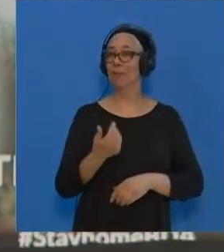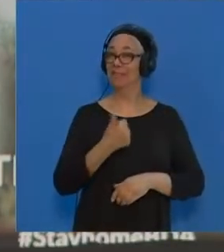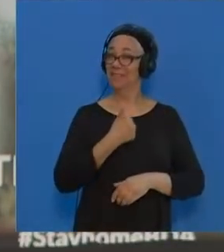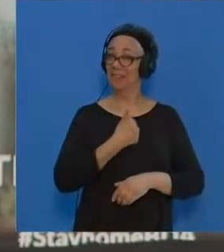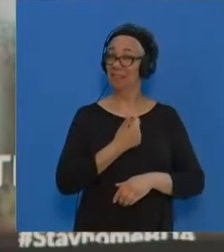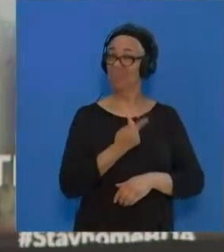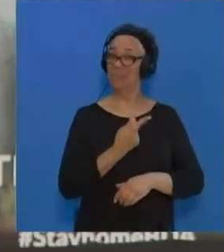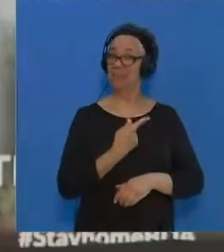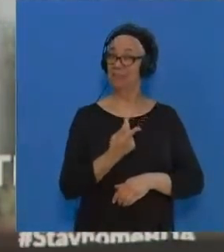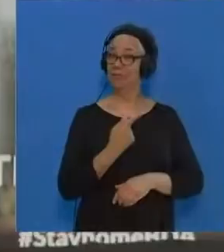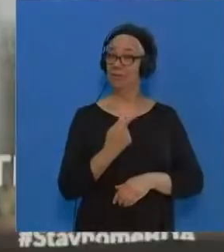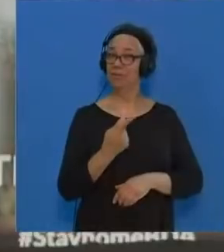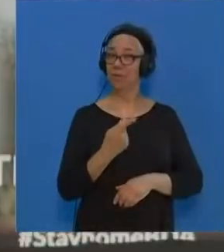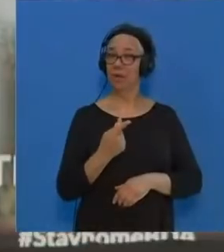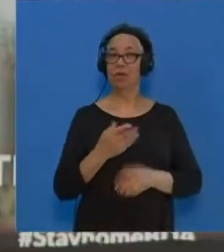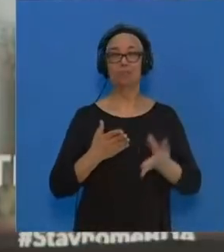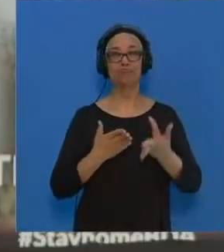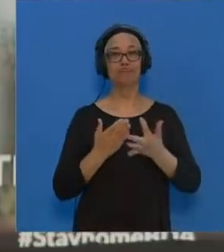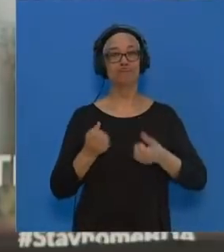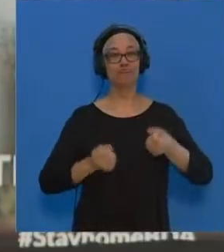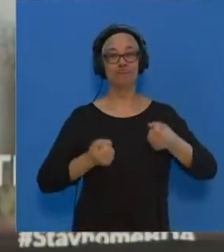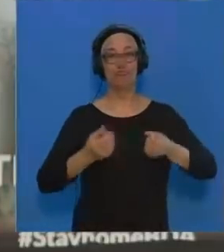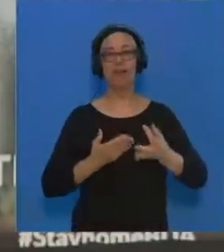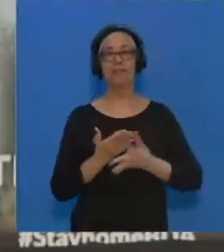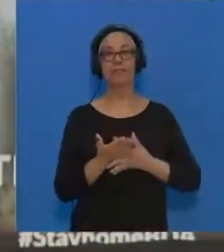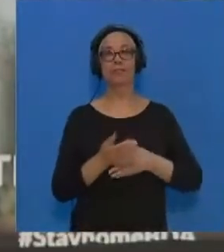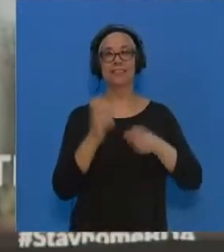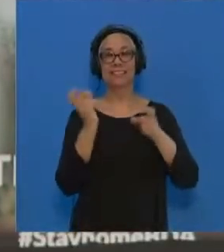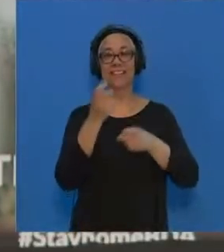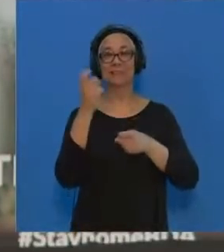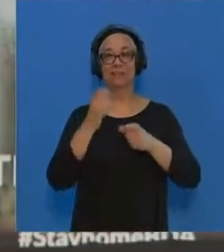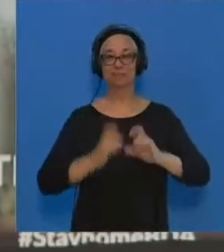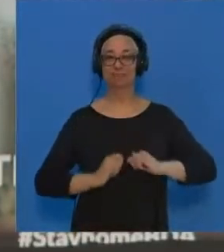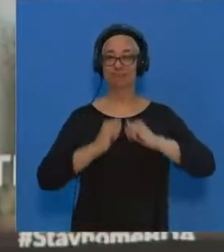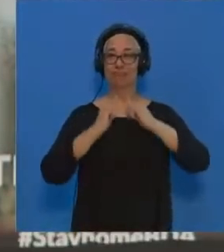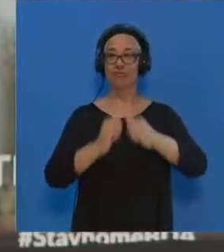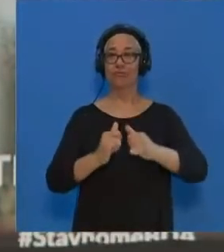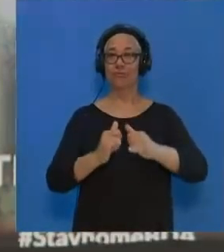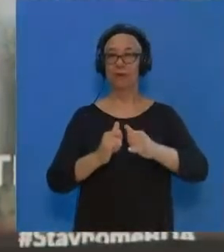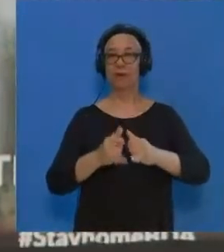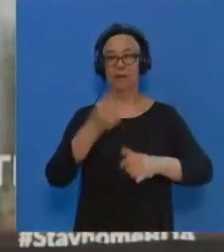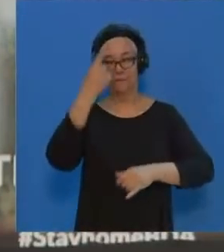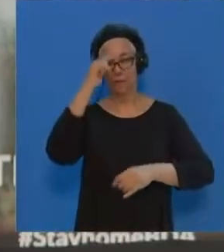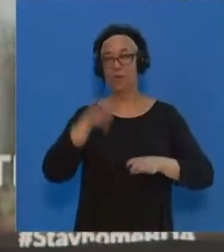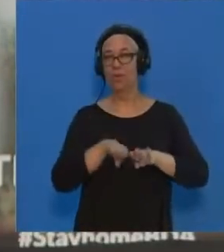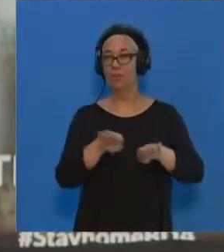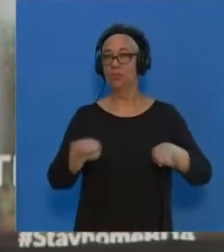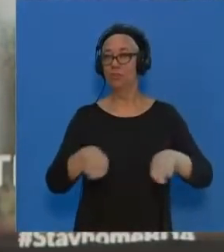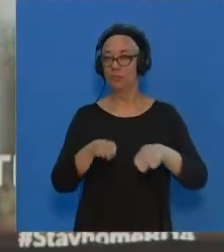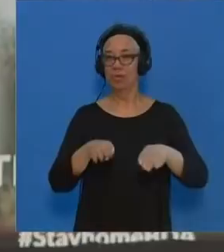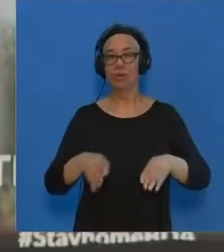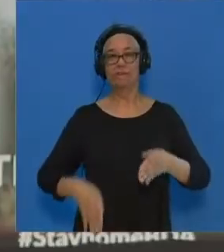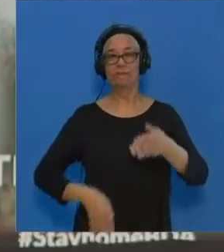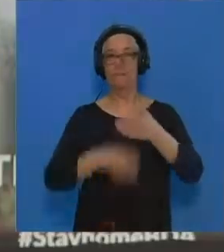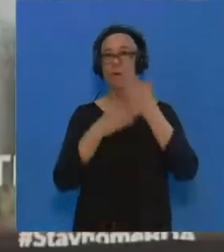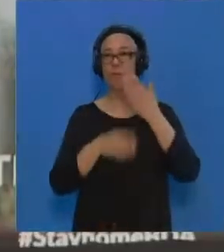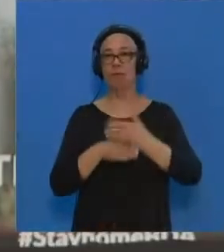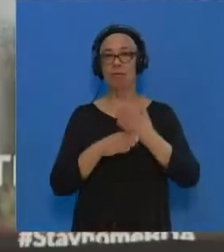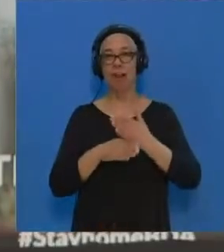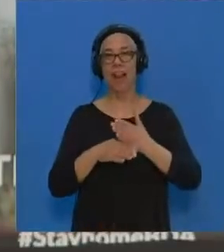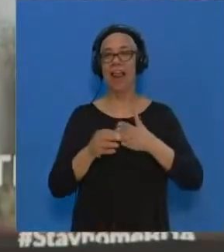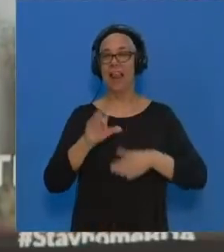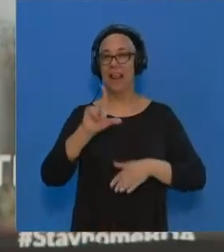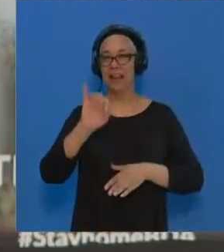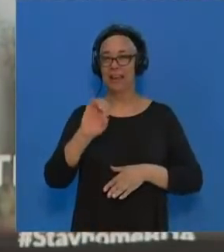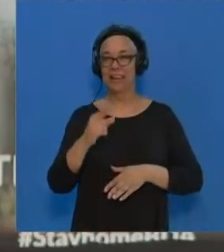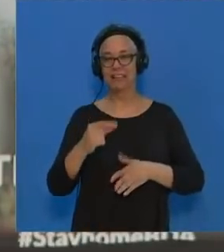a drive-through celebration of the trophy presentation for the Bermuda Football Association League champions. And I just